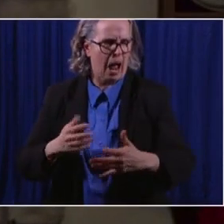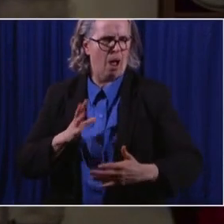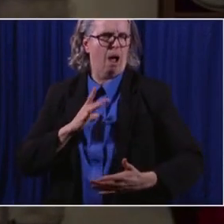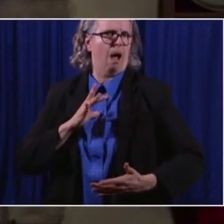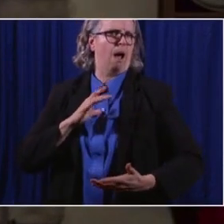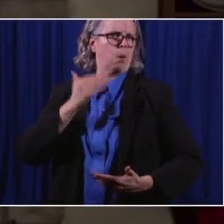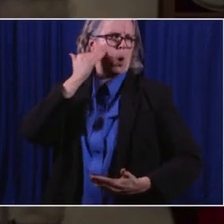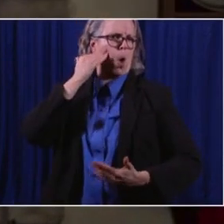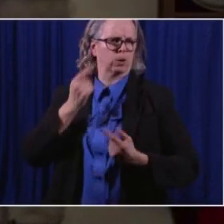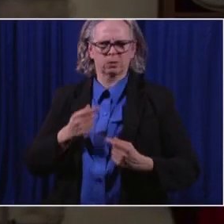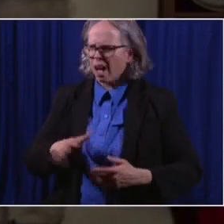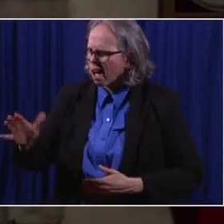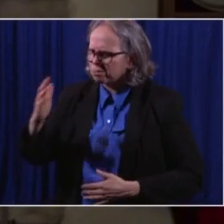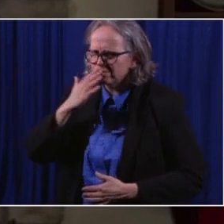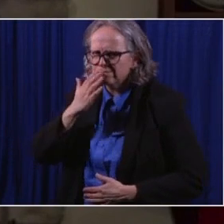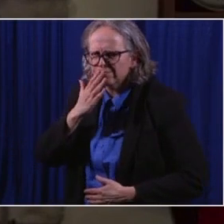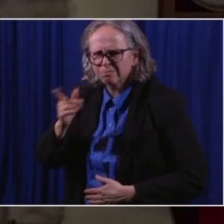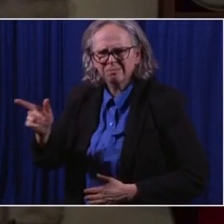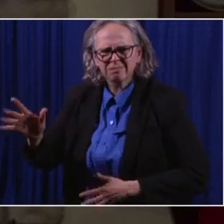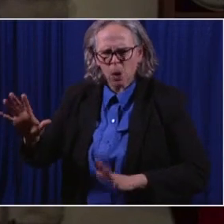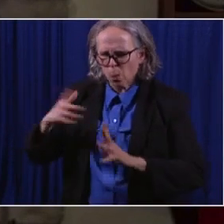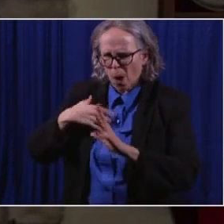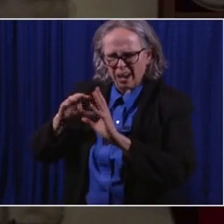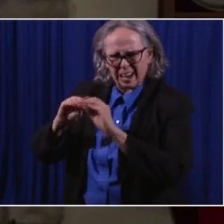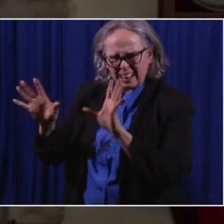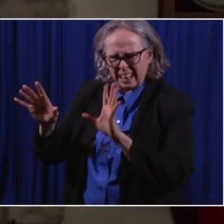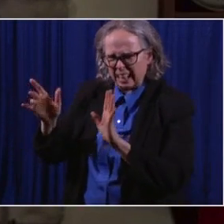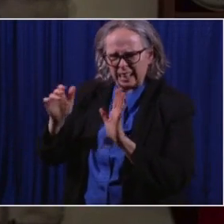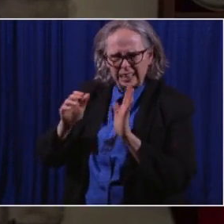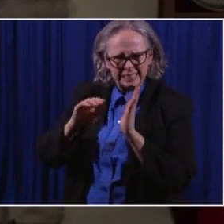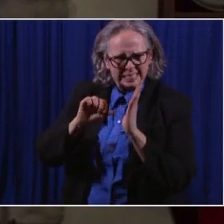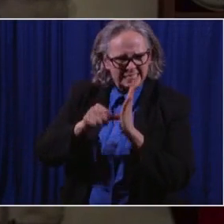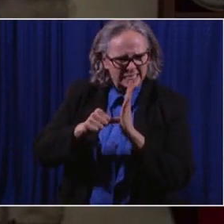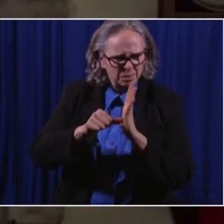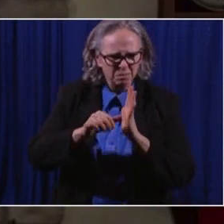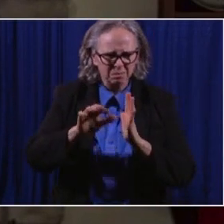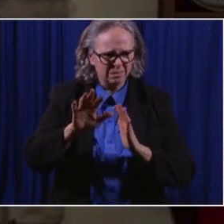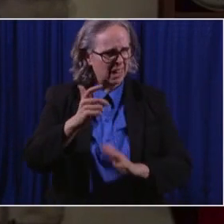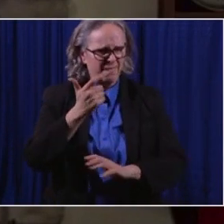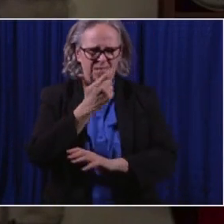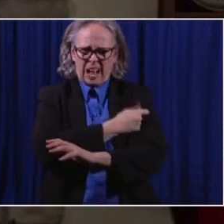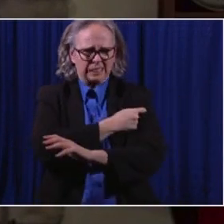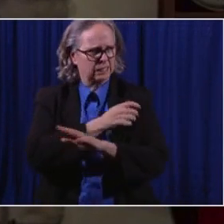clarify something, make it clear. We're not vaccinating children. We can't vaccinate children.